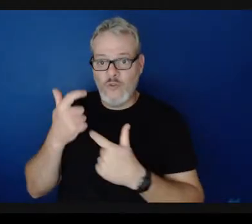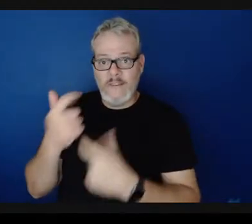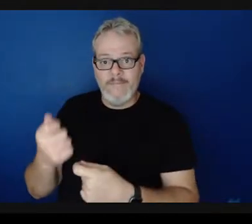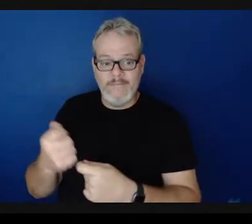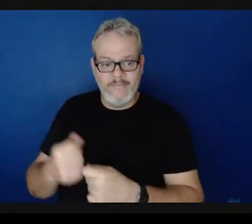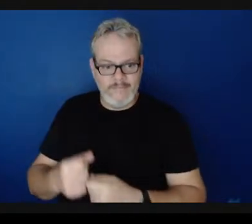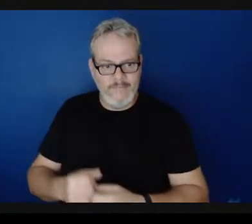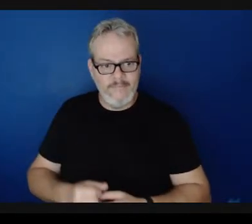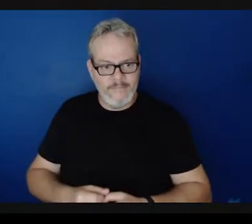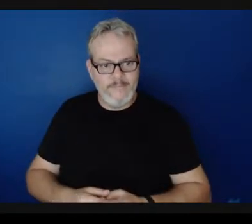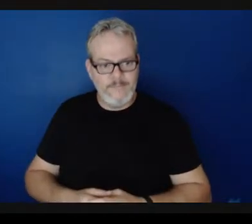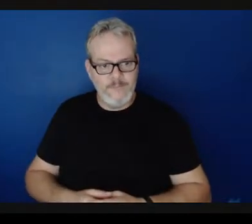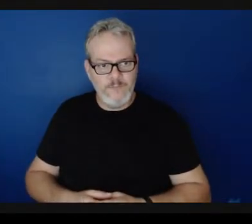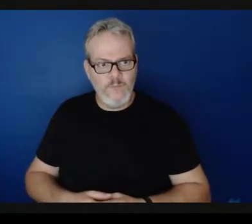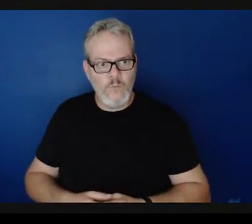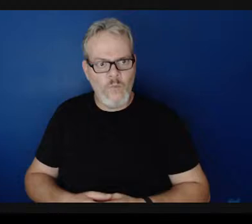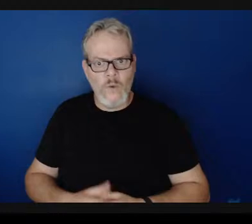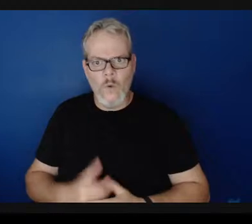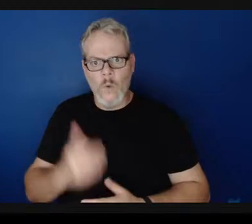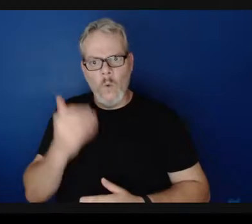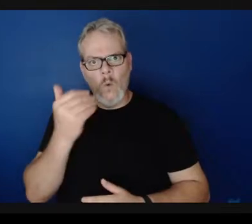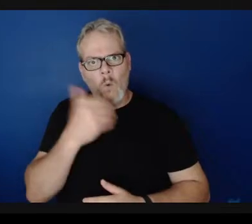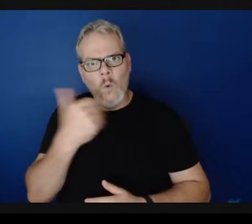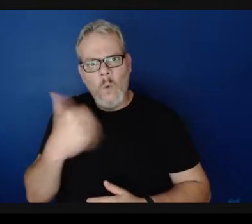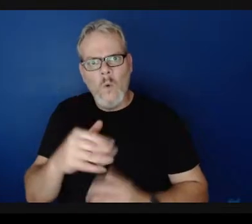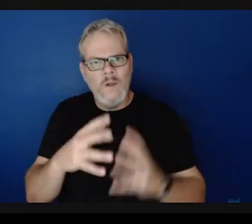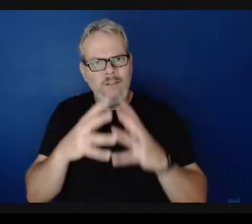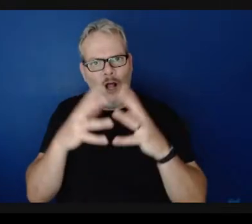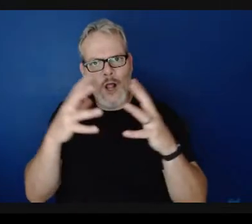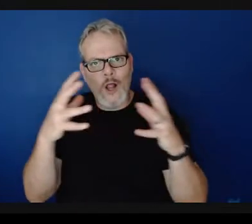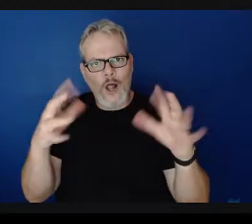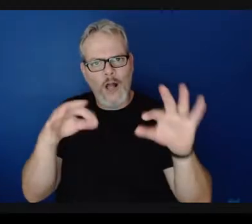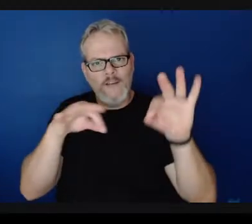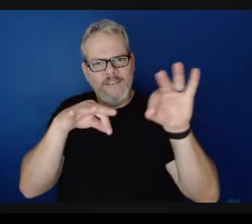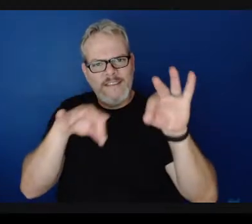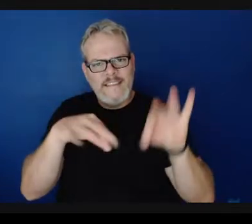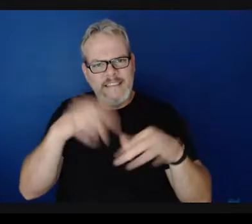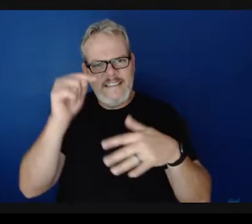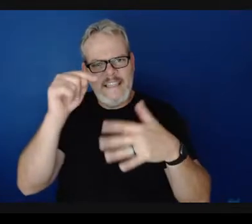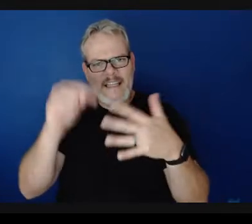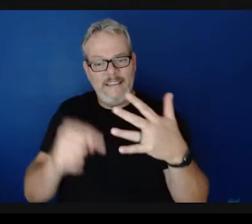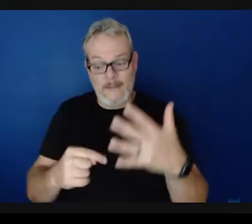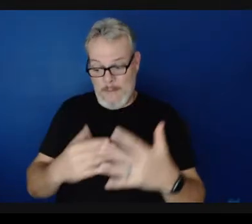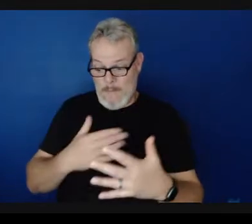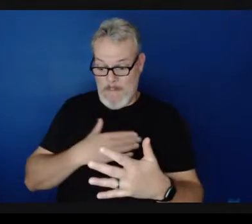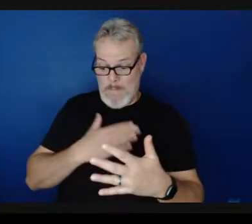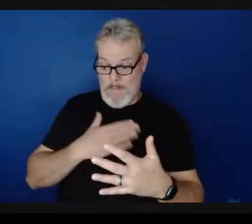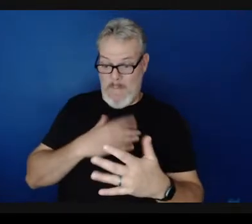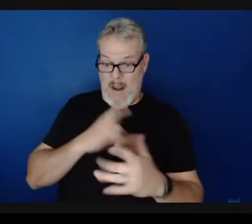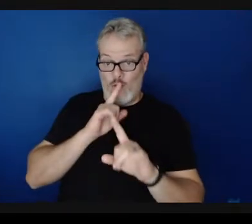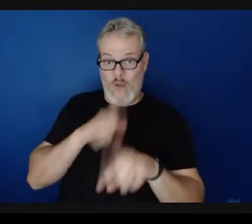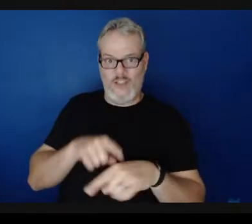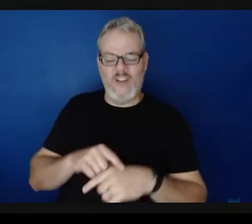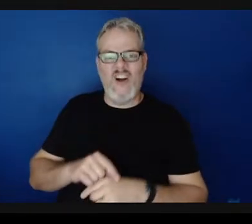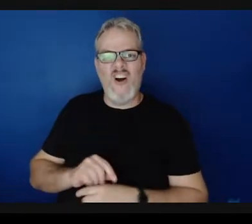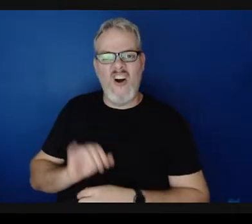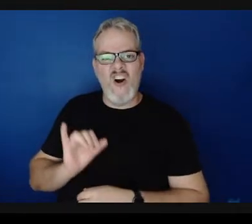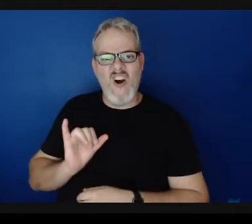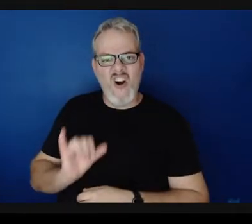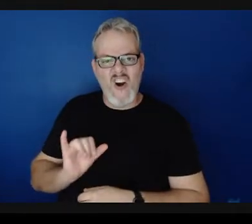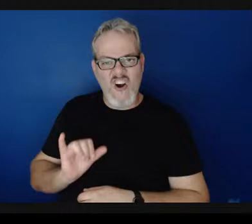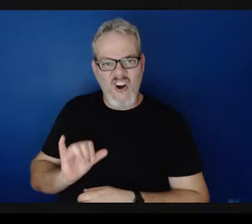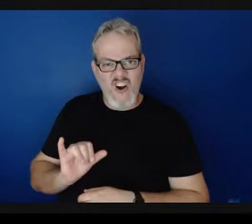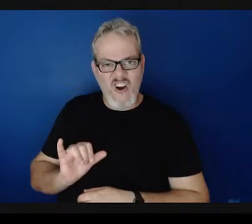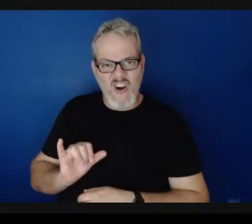a lot of detailed analysis went into this. And my oversimplified reaction to it was, okay, so Mauna Loa